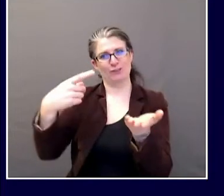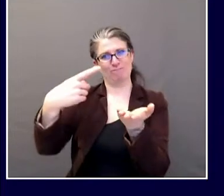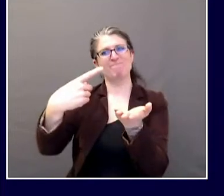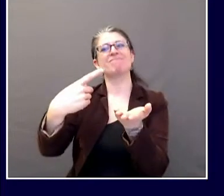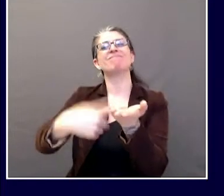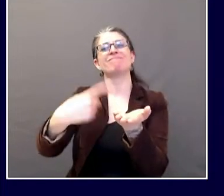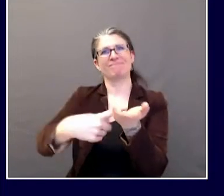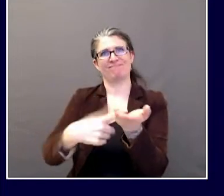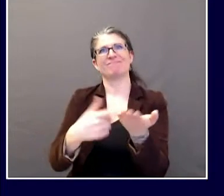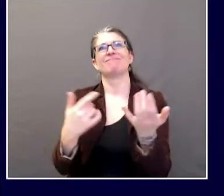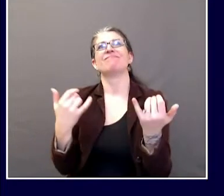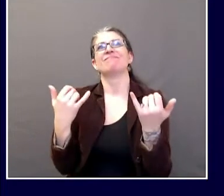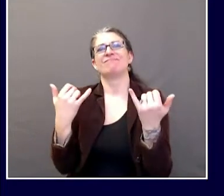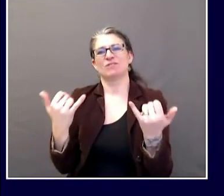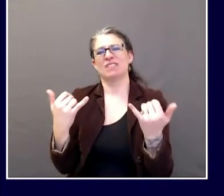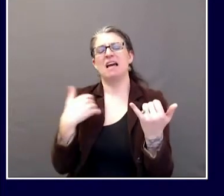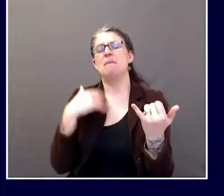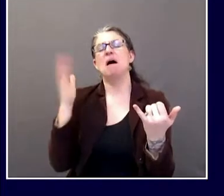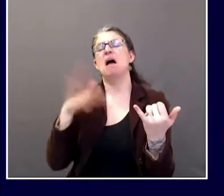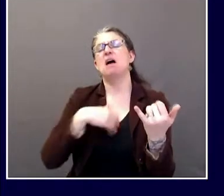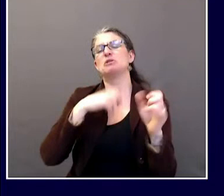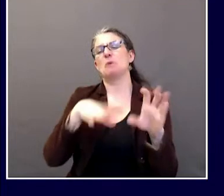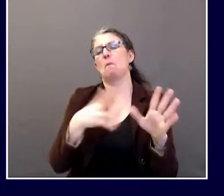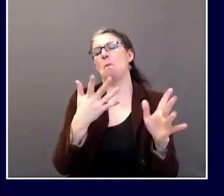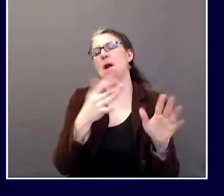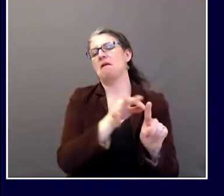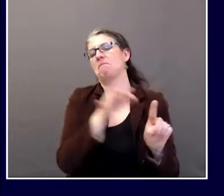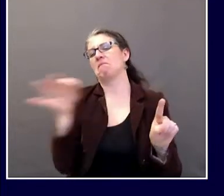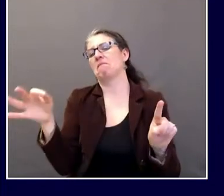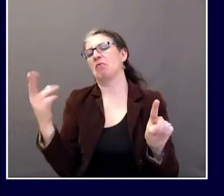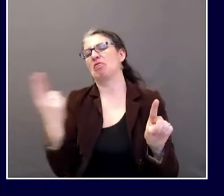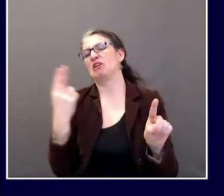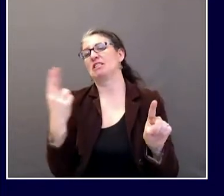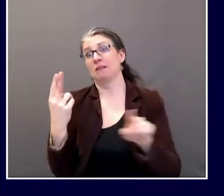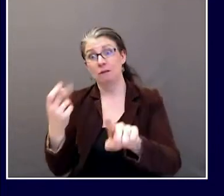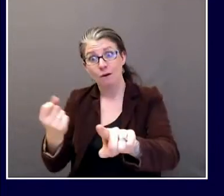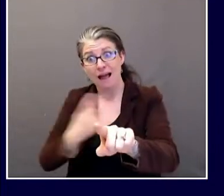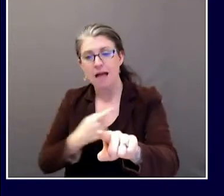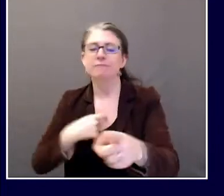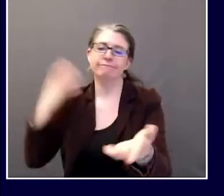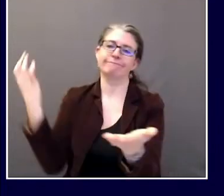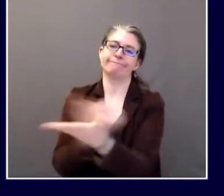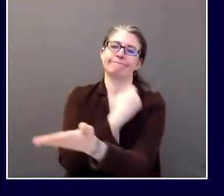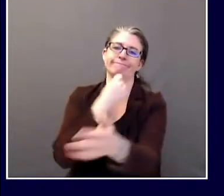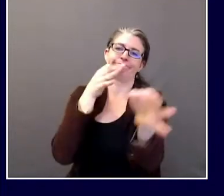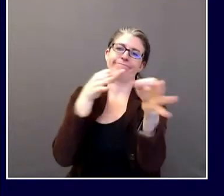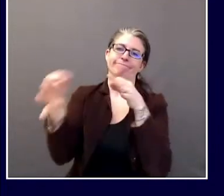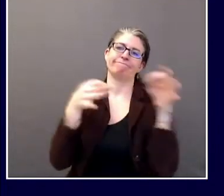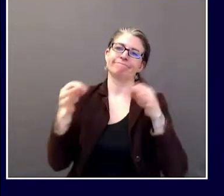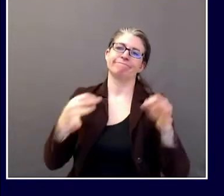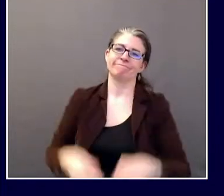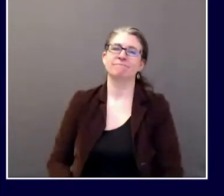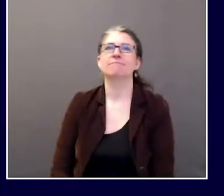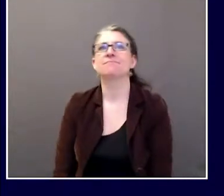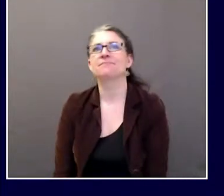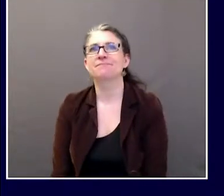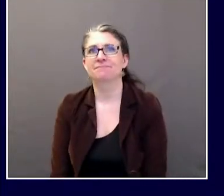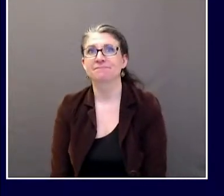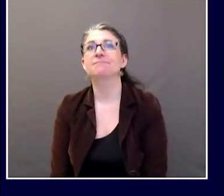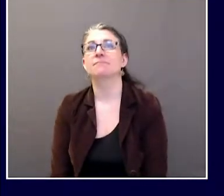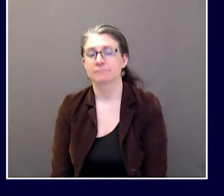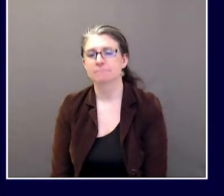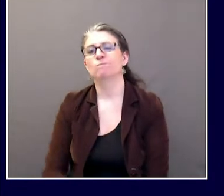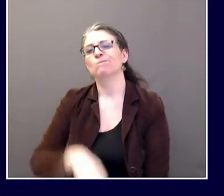access challenges that we know have come up. But since you asked, I do have some guidance and some recommendations